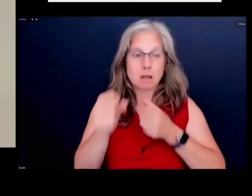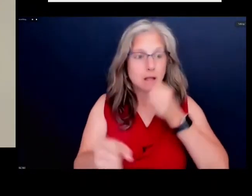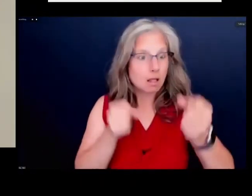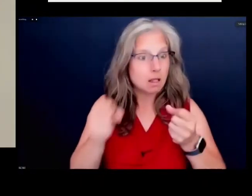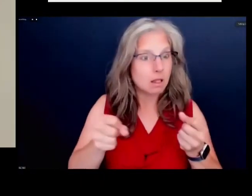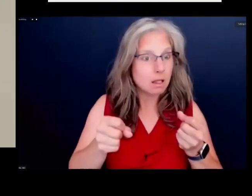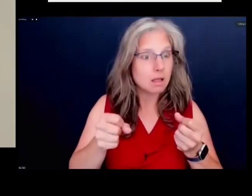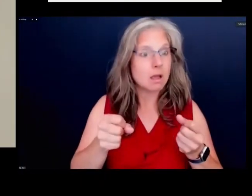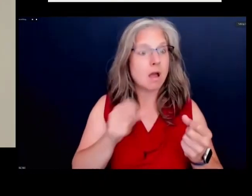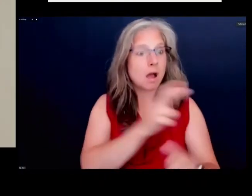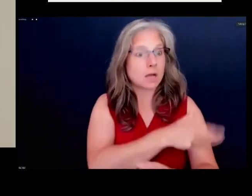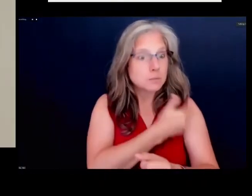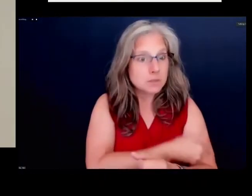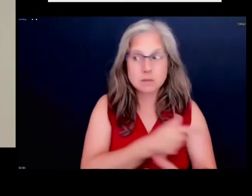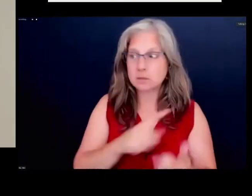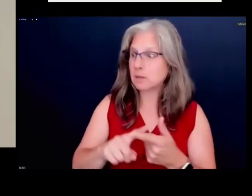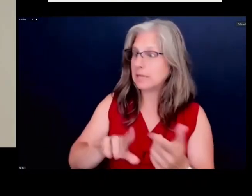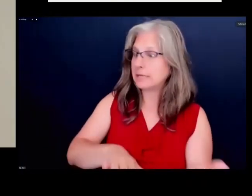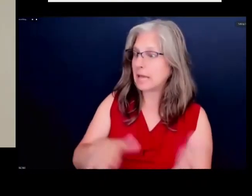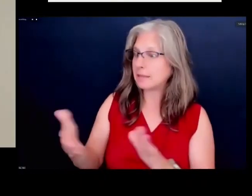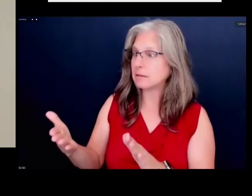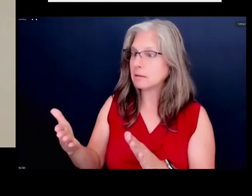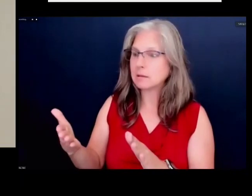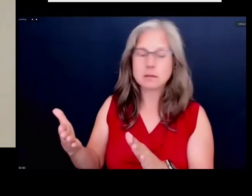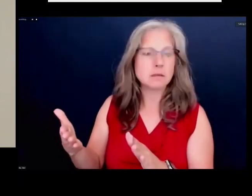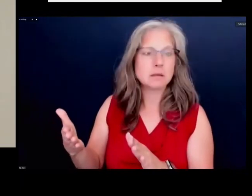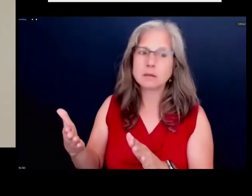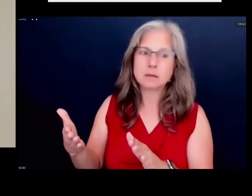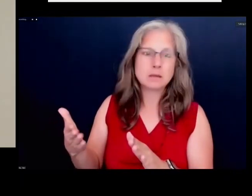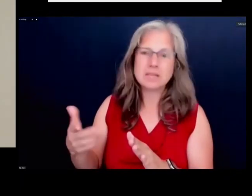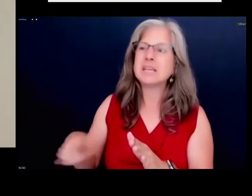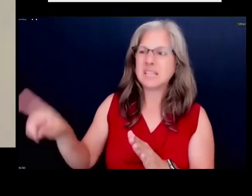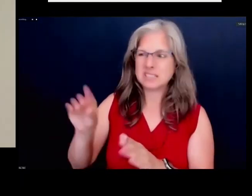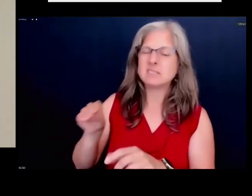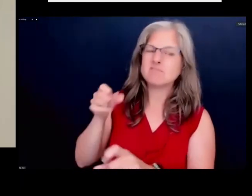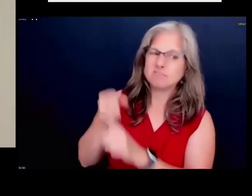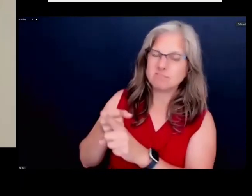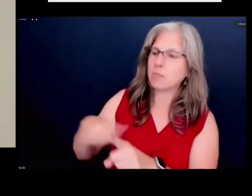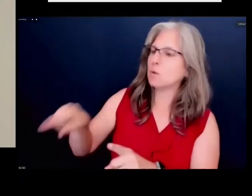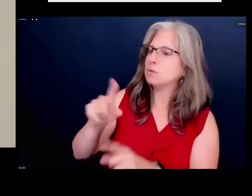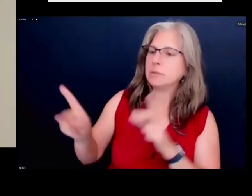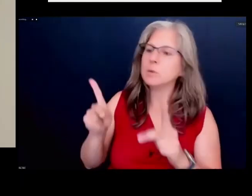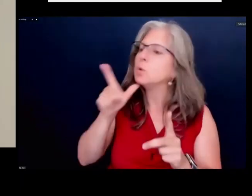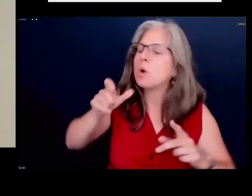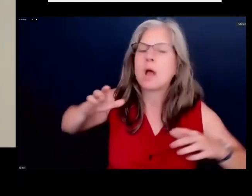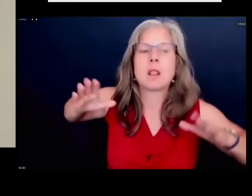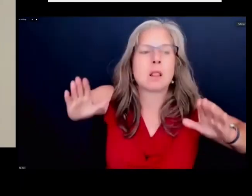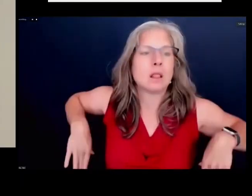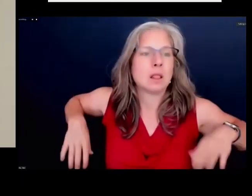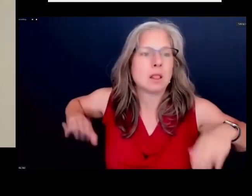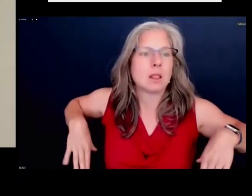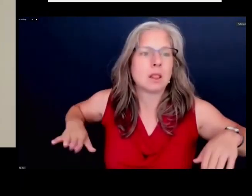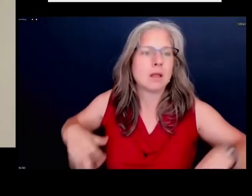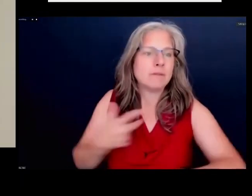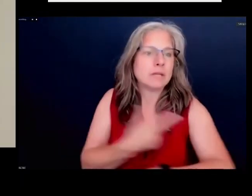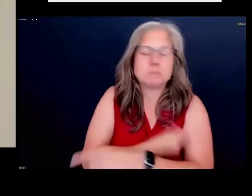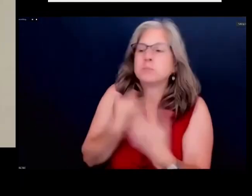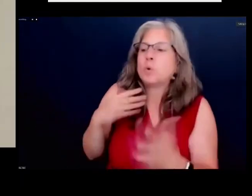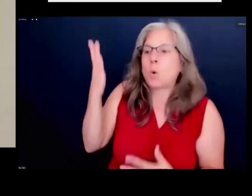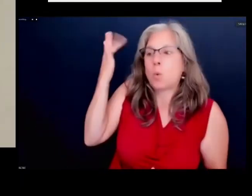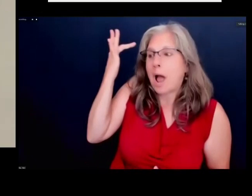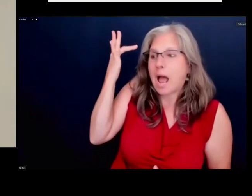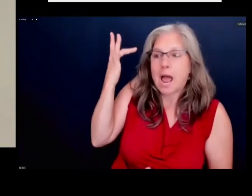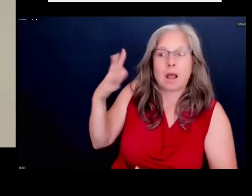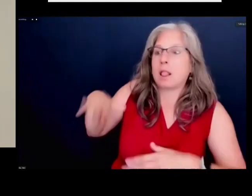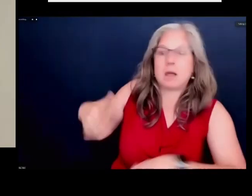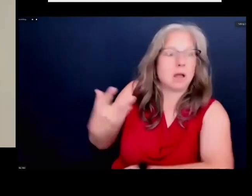hospitalizations, and deaths is affecting the people who do not get vaccinated for whatever reason.